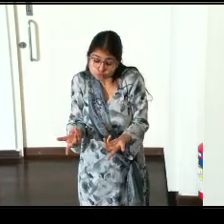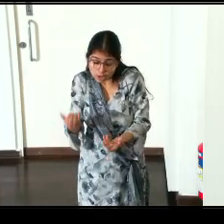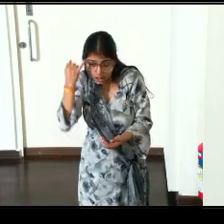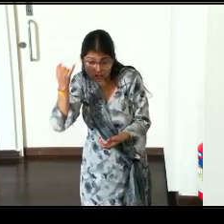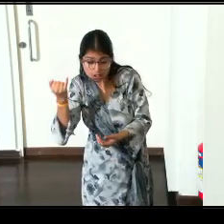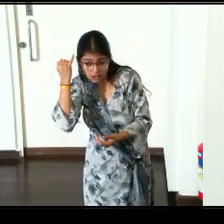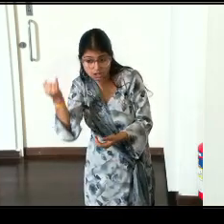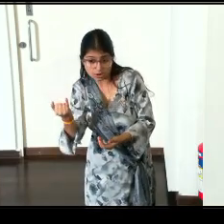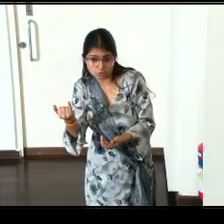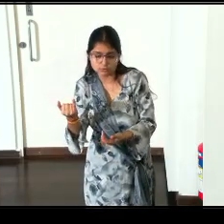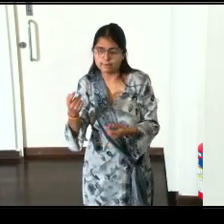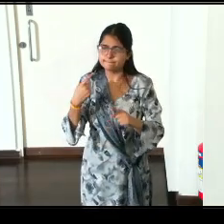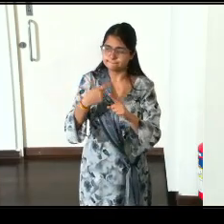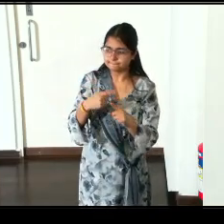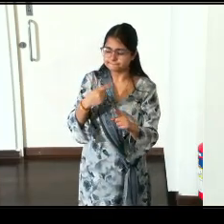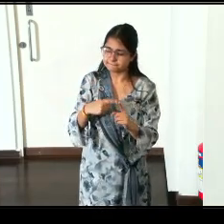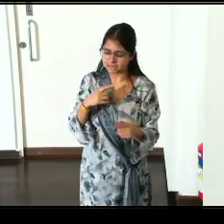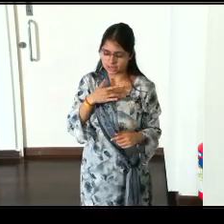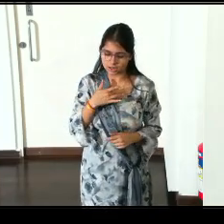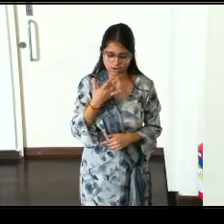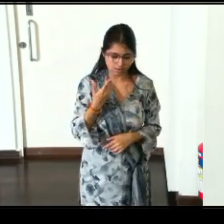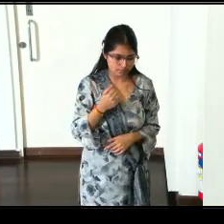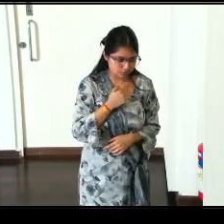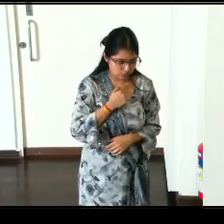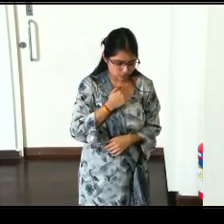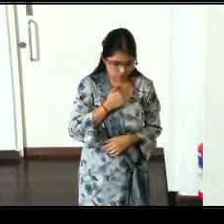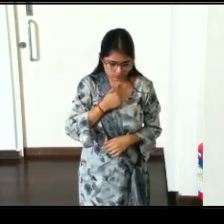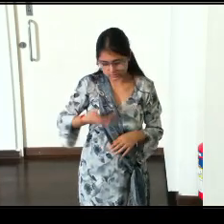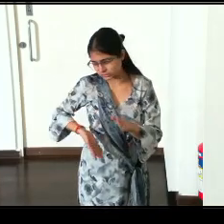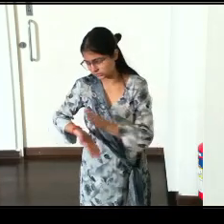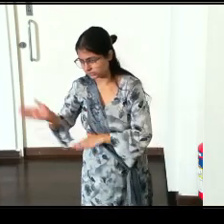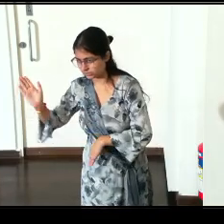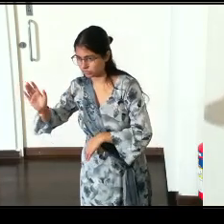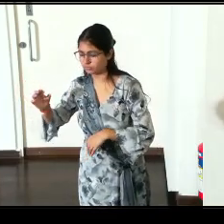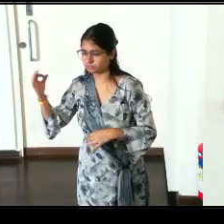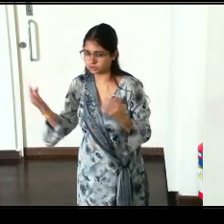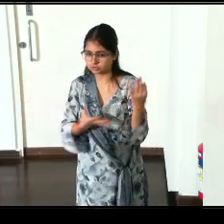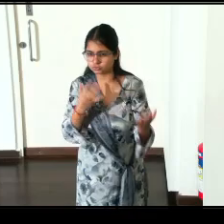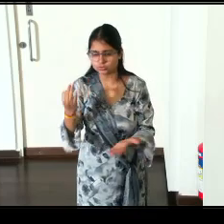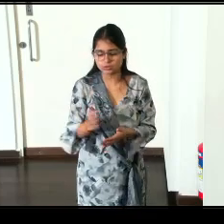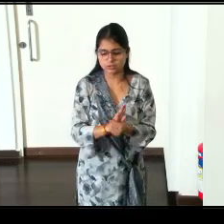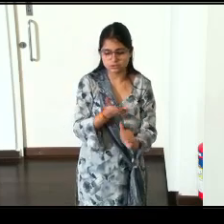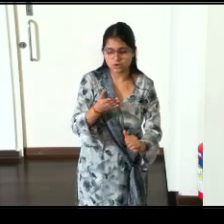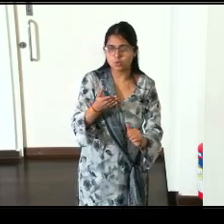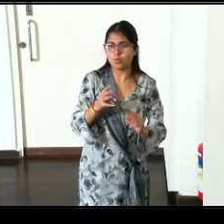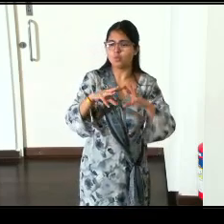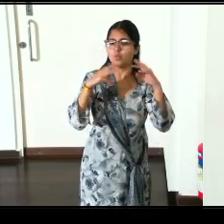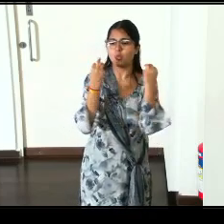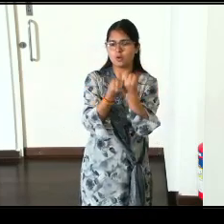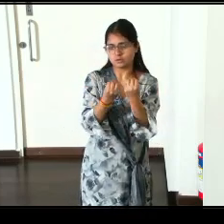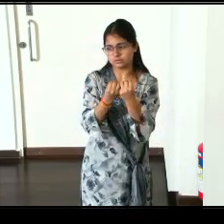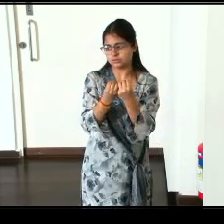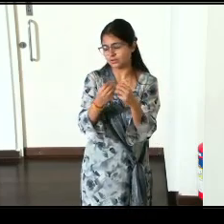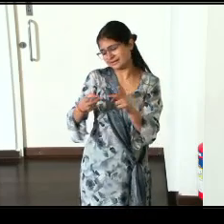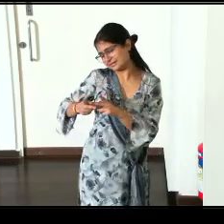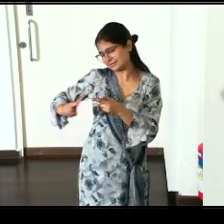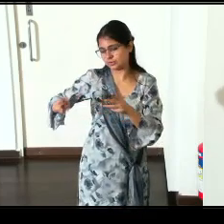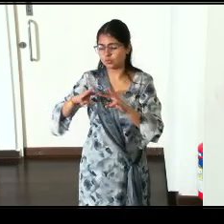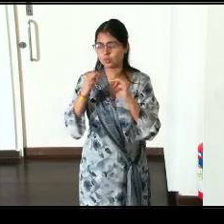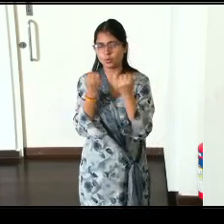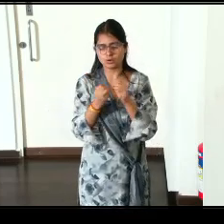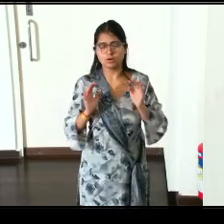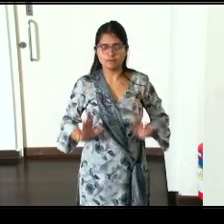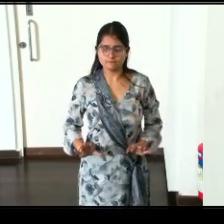And I certainly will go away and try and find out more about the skills workshop and other such workshops which